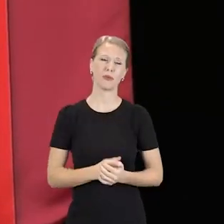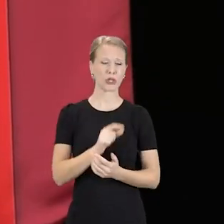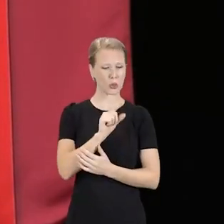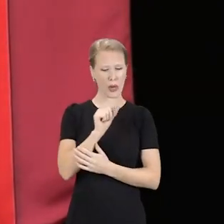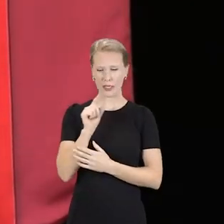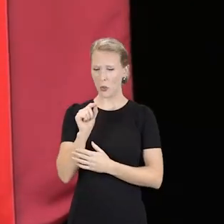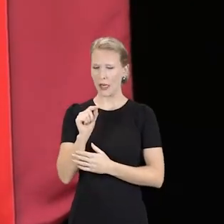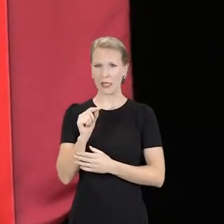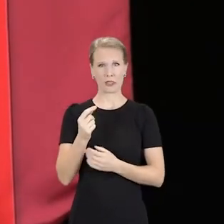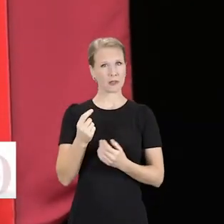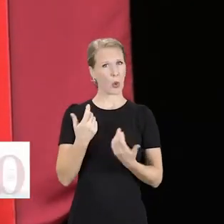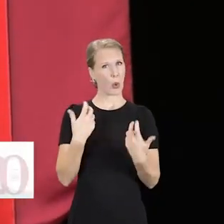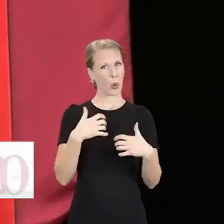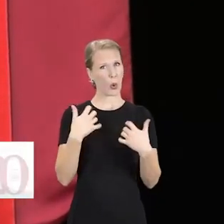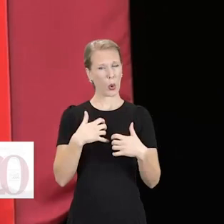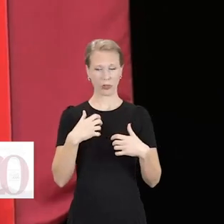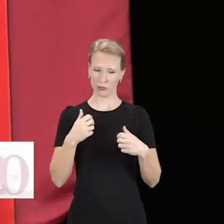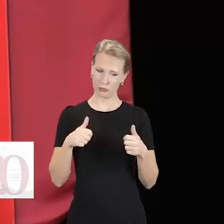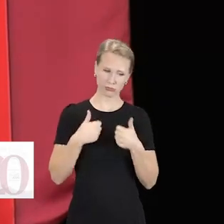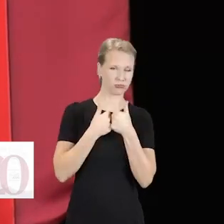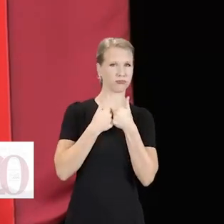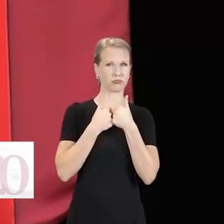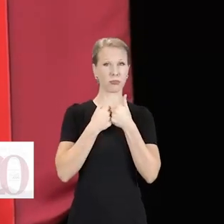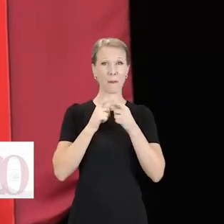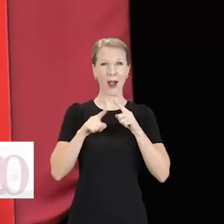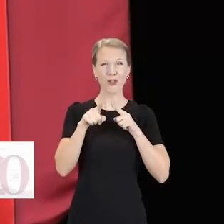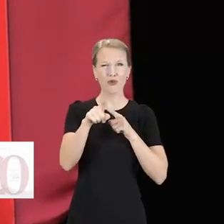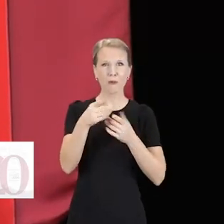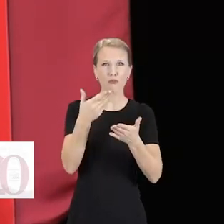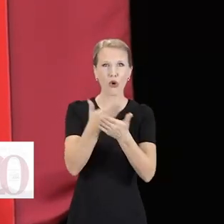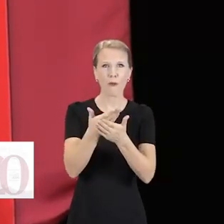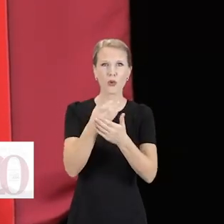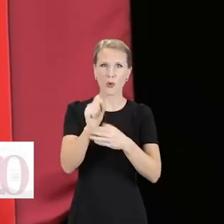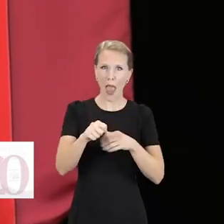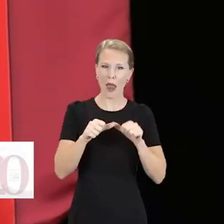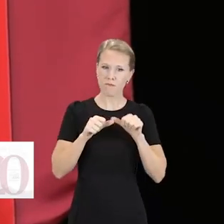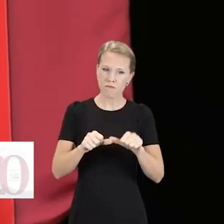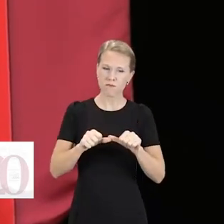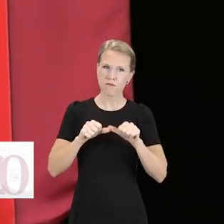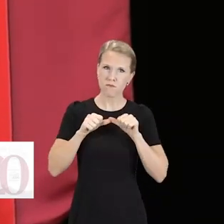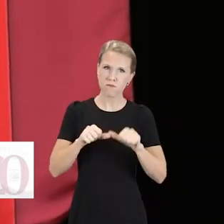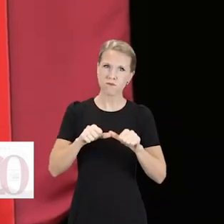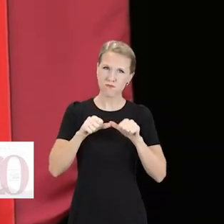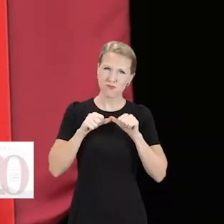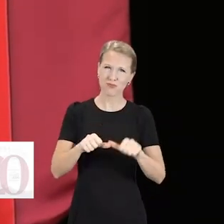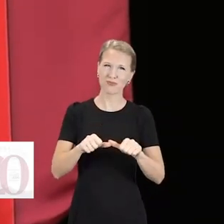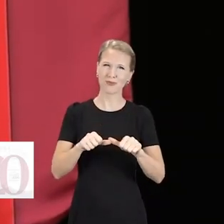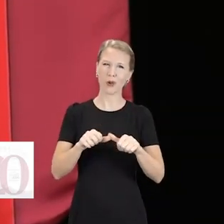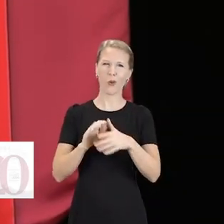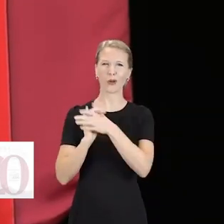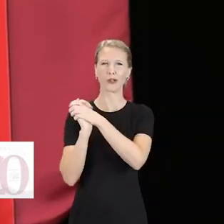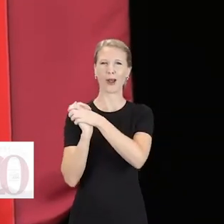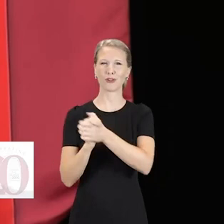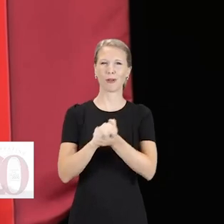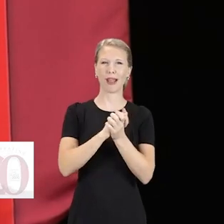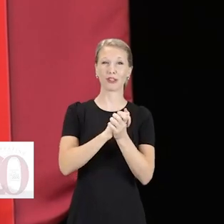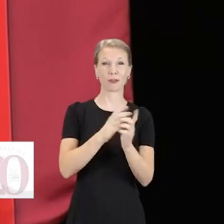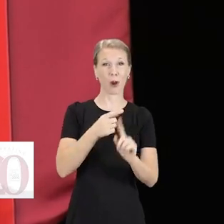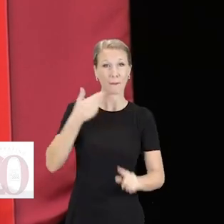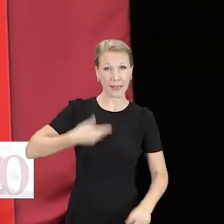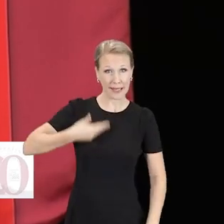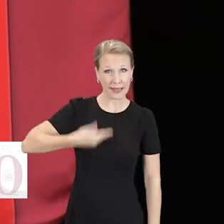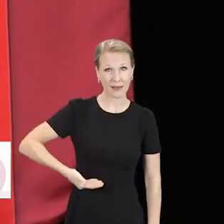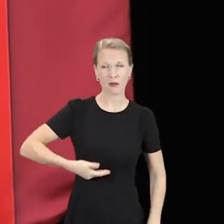Murrow Cougs. 2020 has been a year of adversity, but you've proven you can push through adversity to achieve your